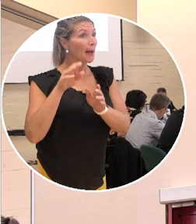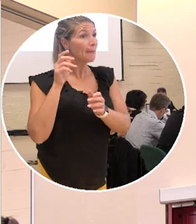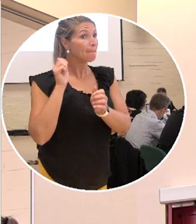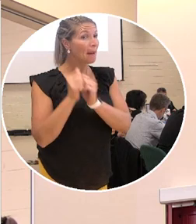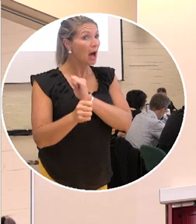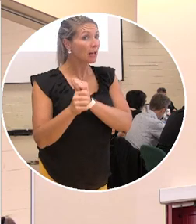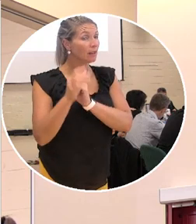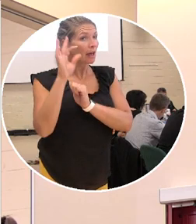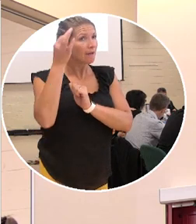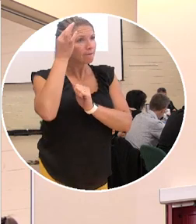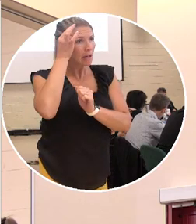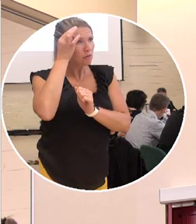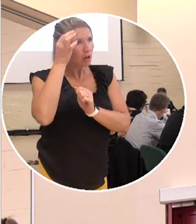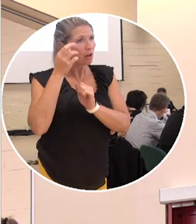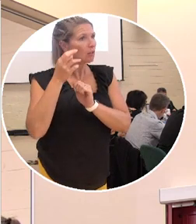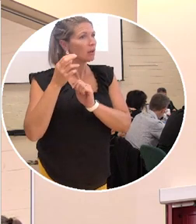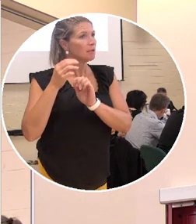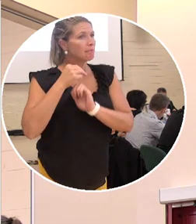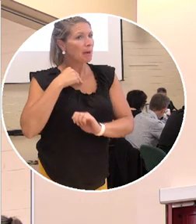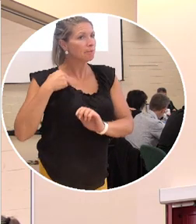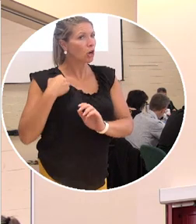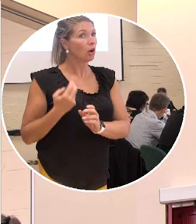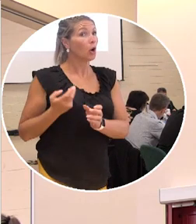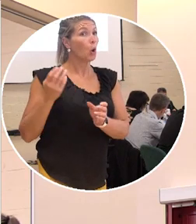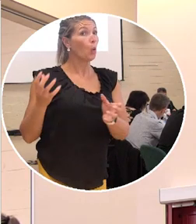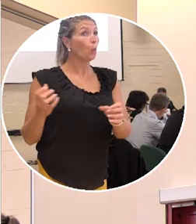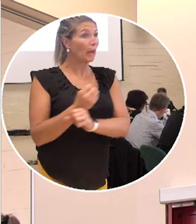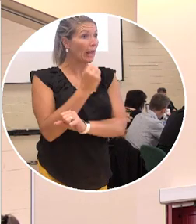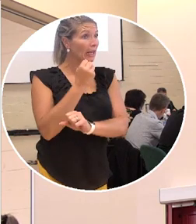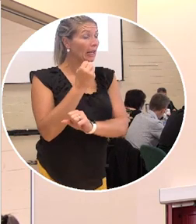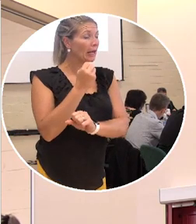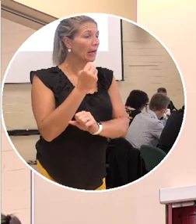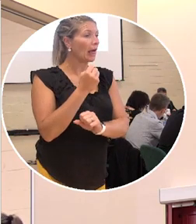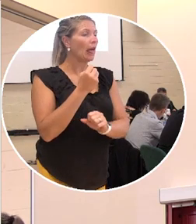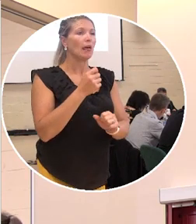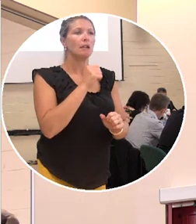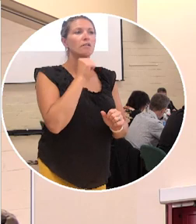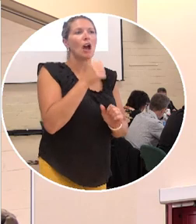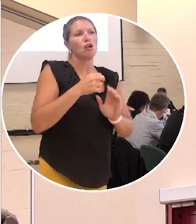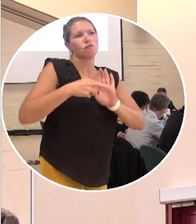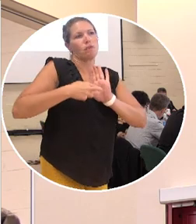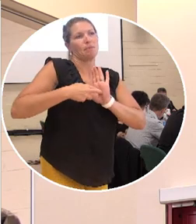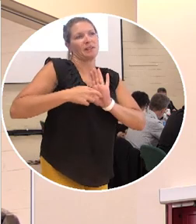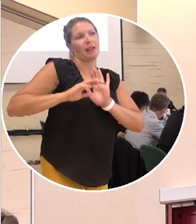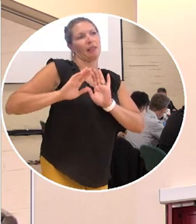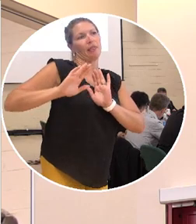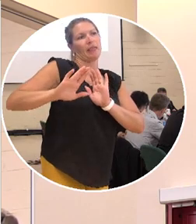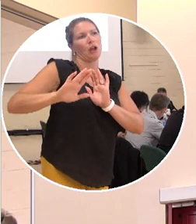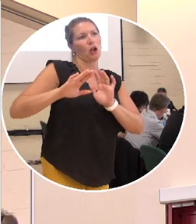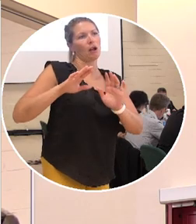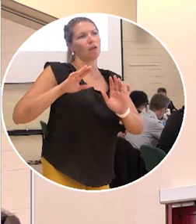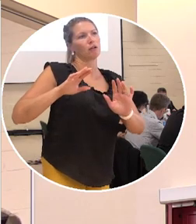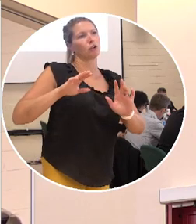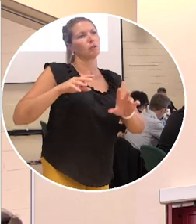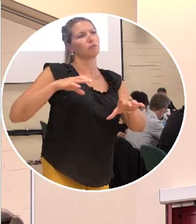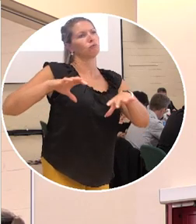do you actually represent any particular political party. So that's an error with wording as far as I'm